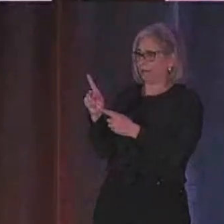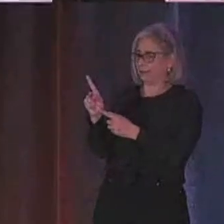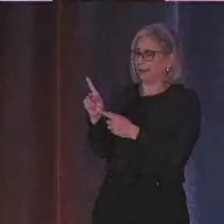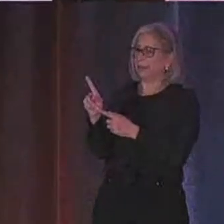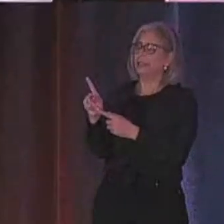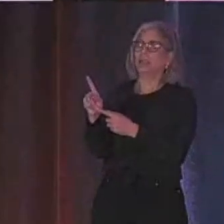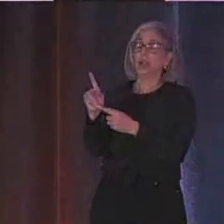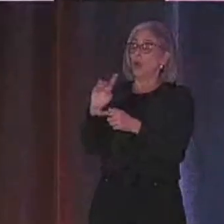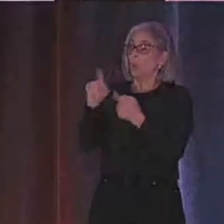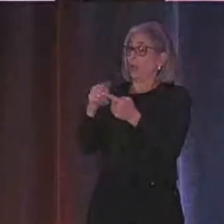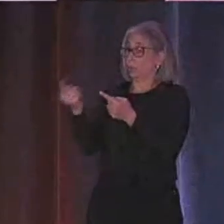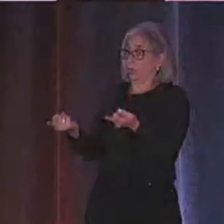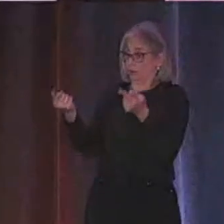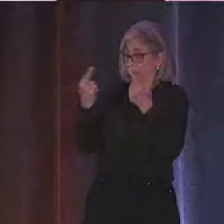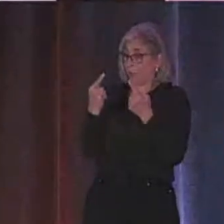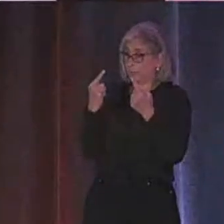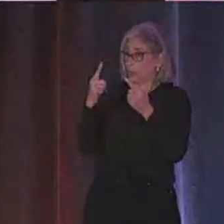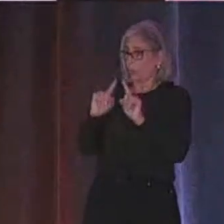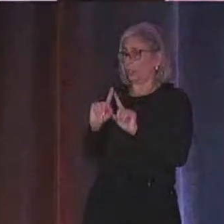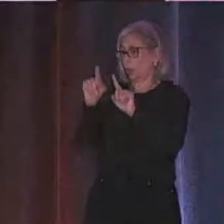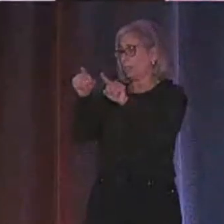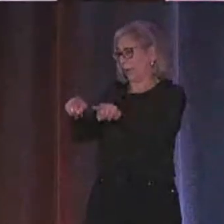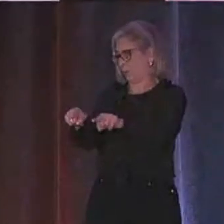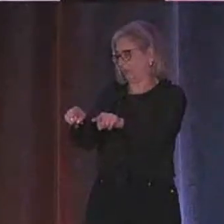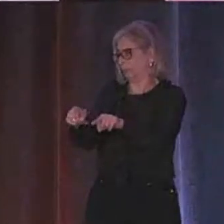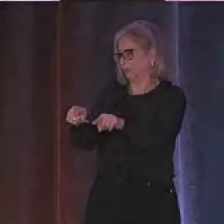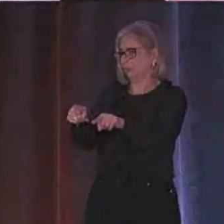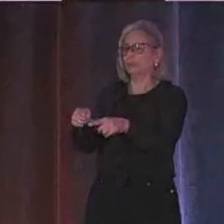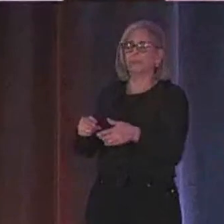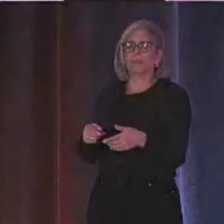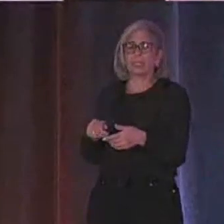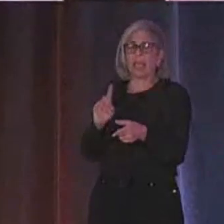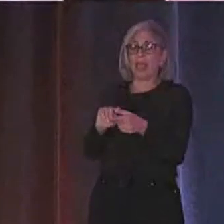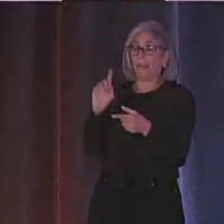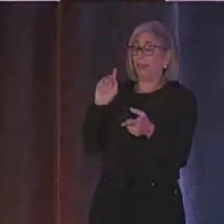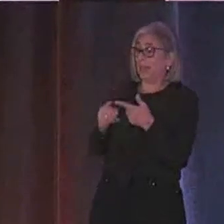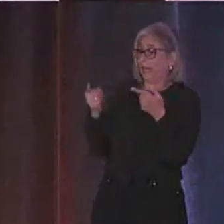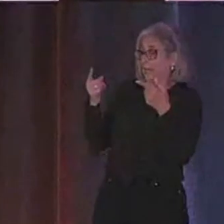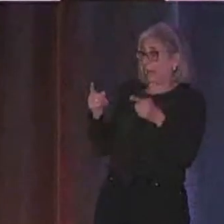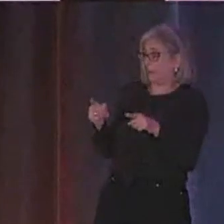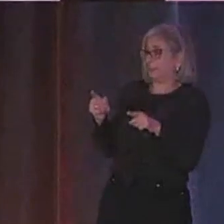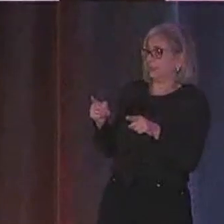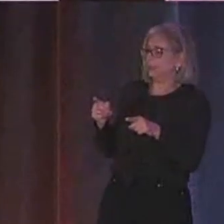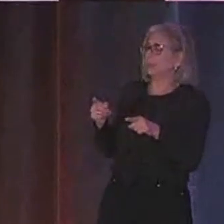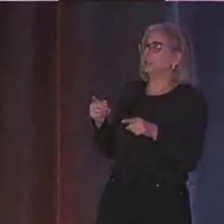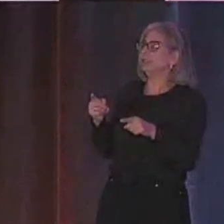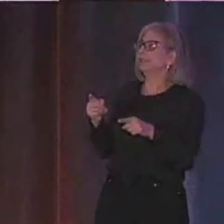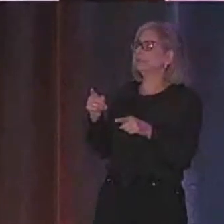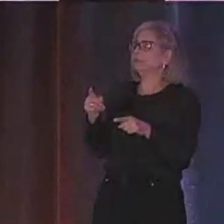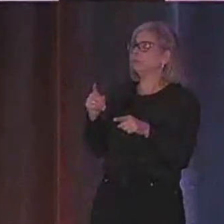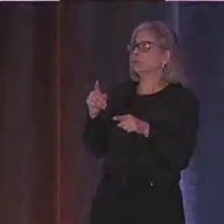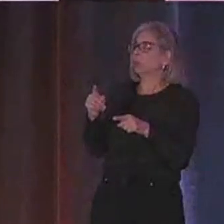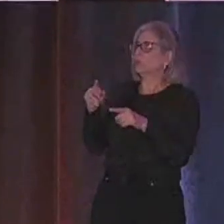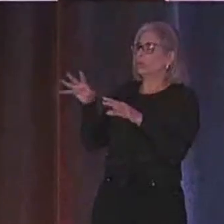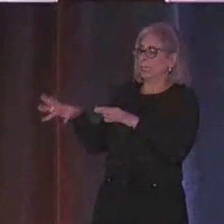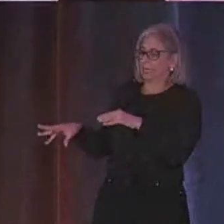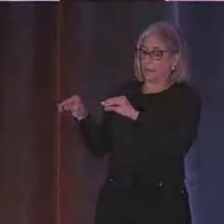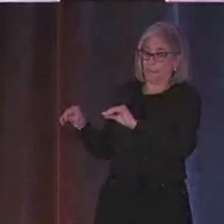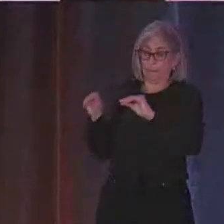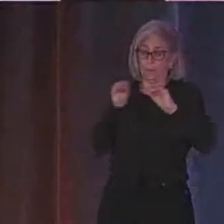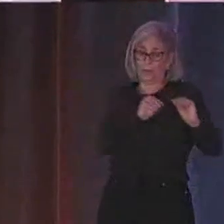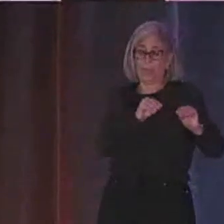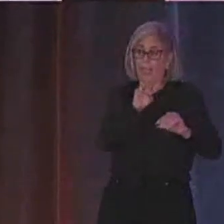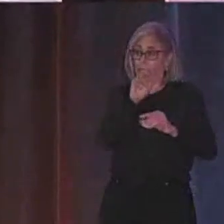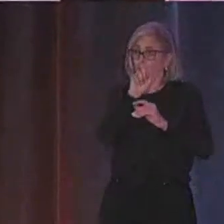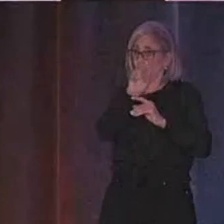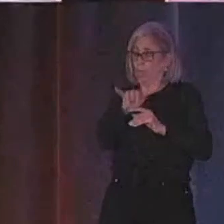one comes in, one goes out, and we then put that array into a use